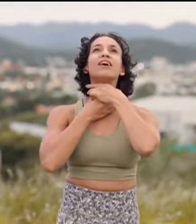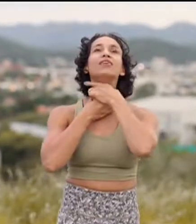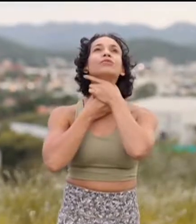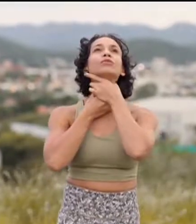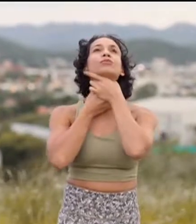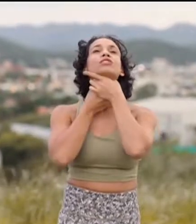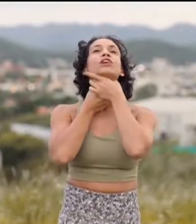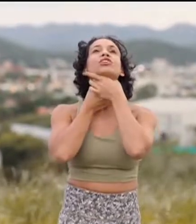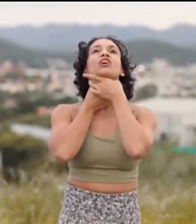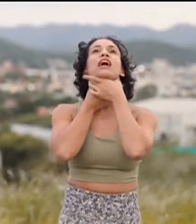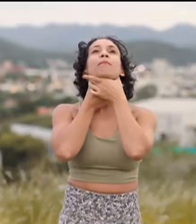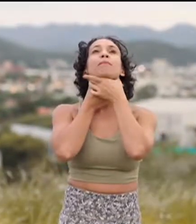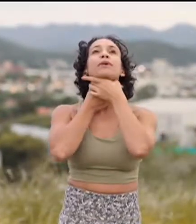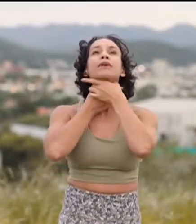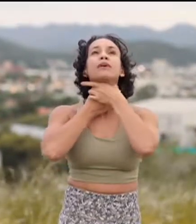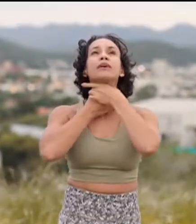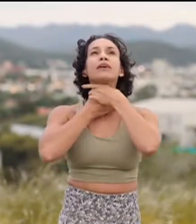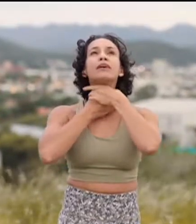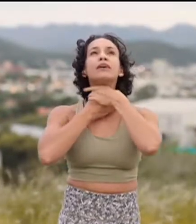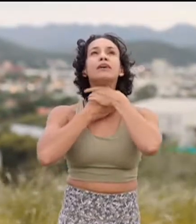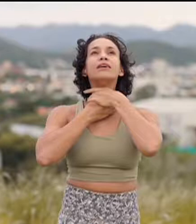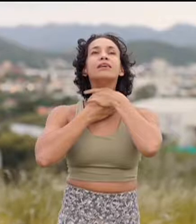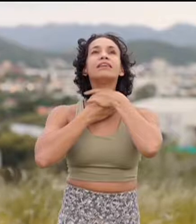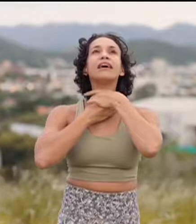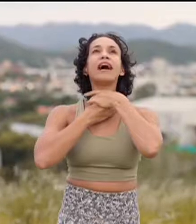lines down and massage up,